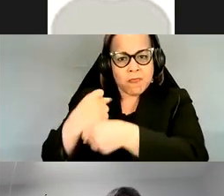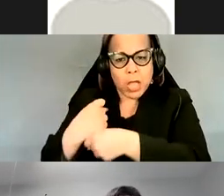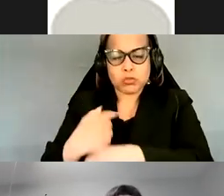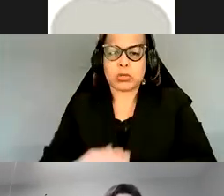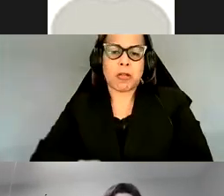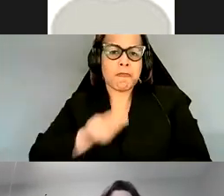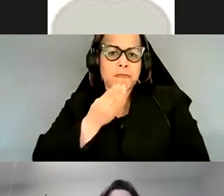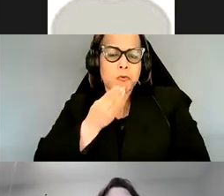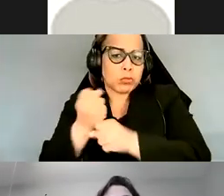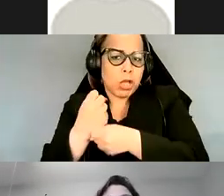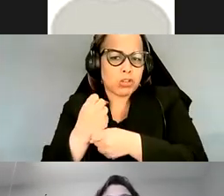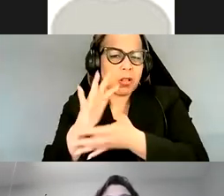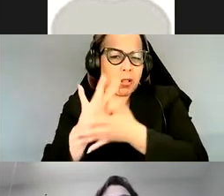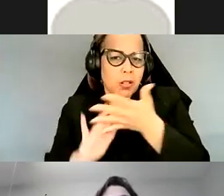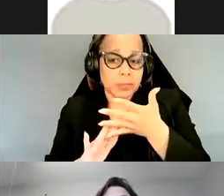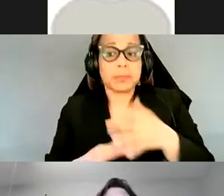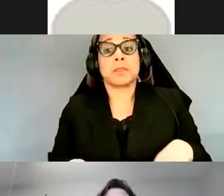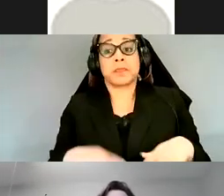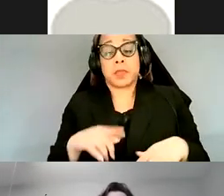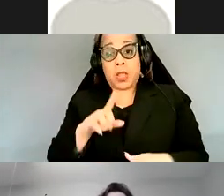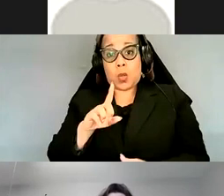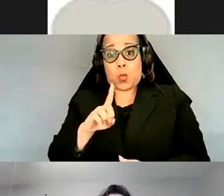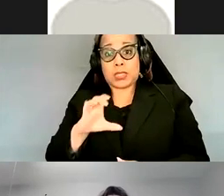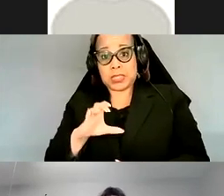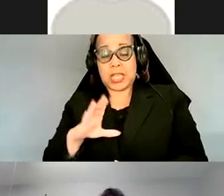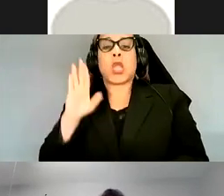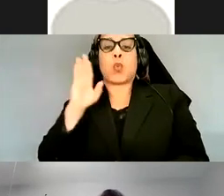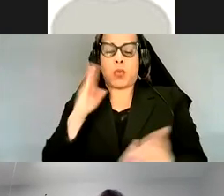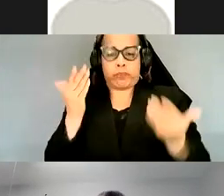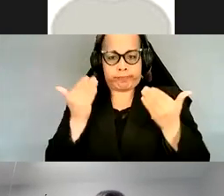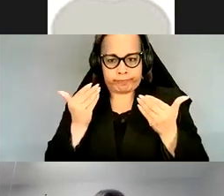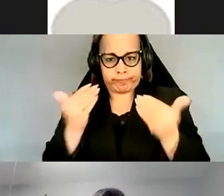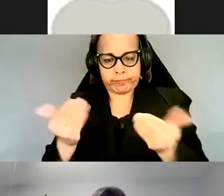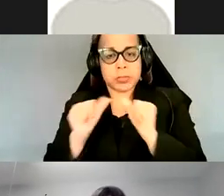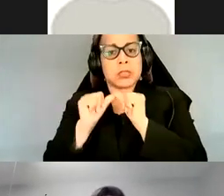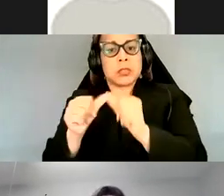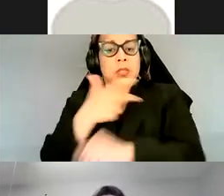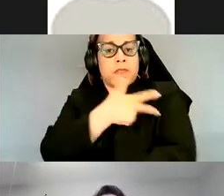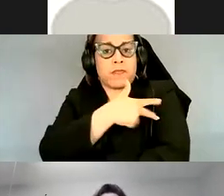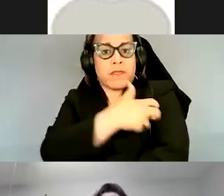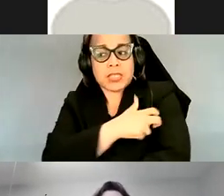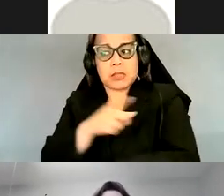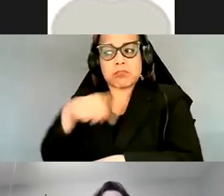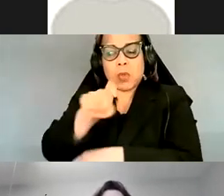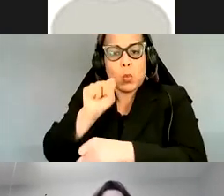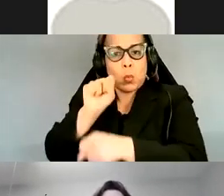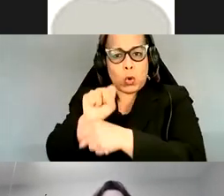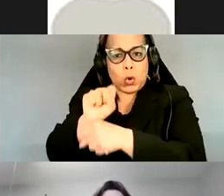food production. And starting in phase 1C, we're going to be moving forward to continue vaccinating workers,